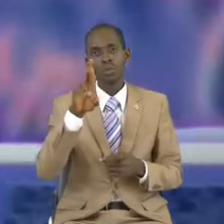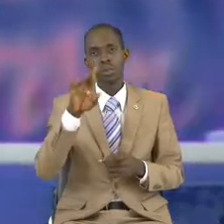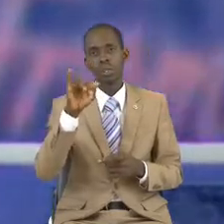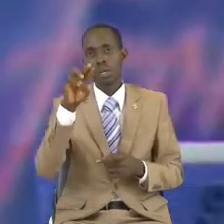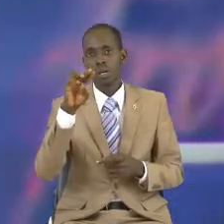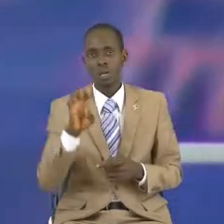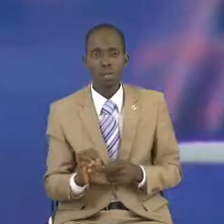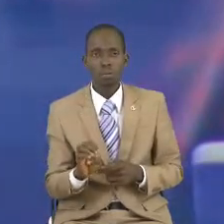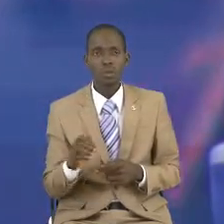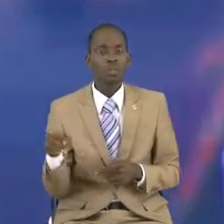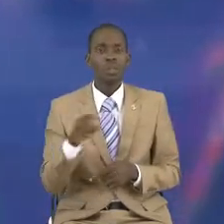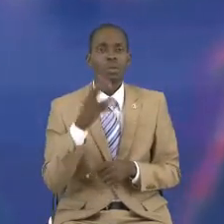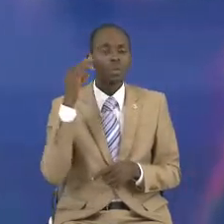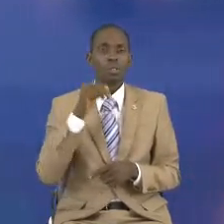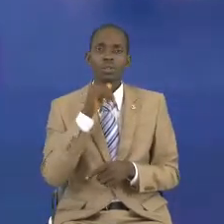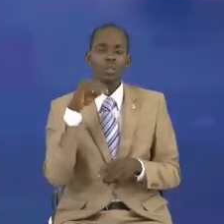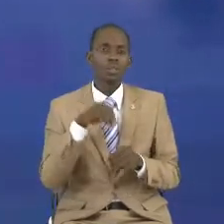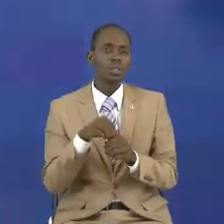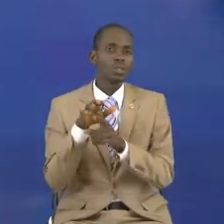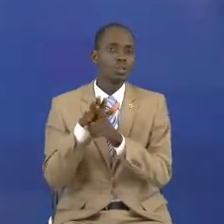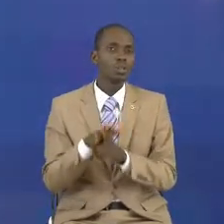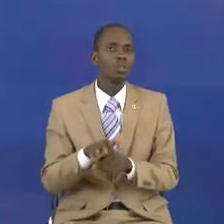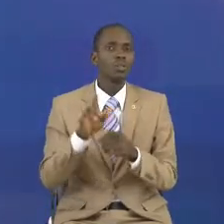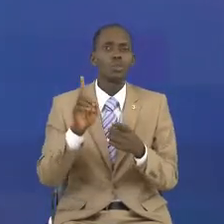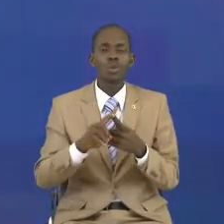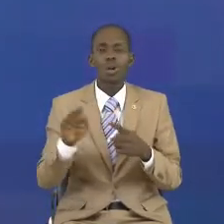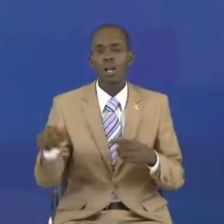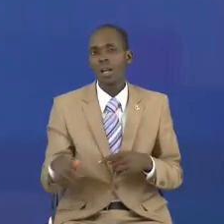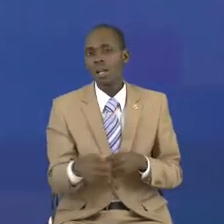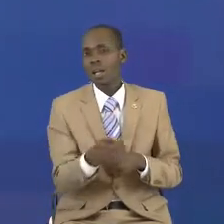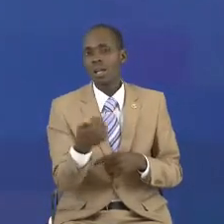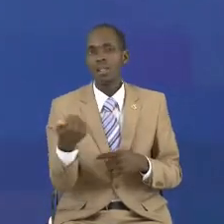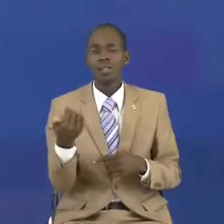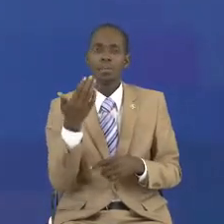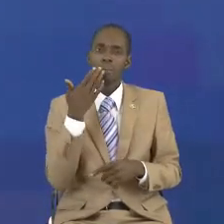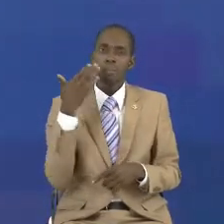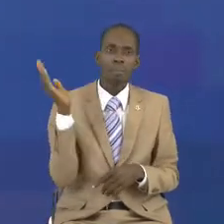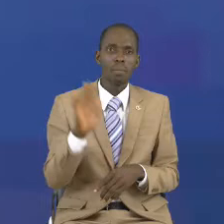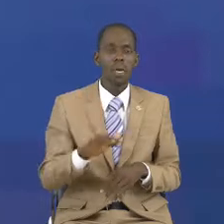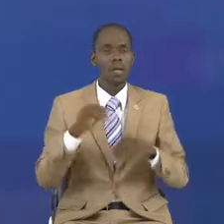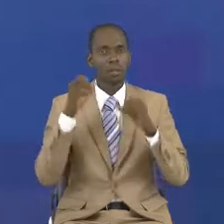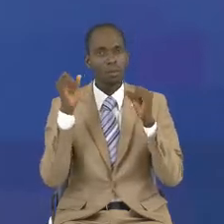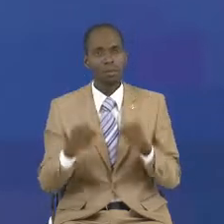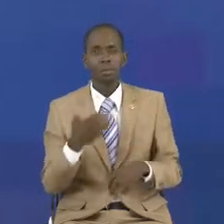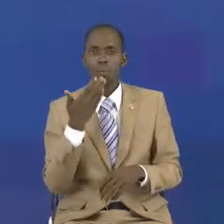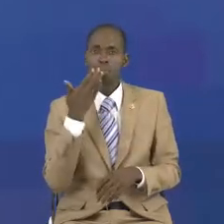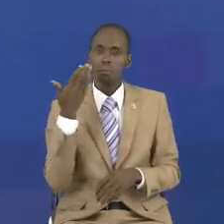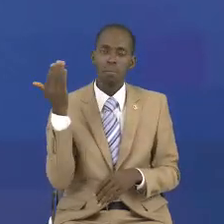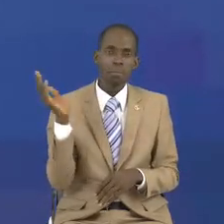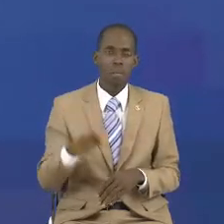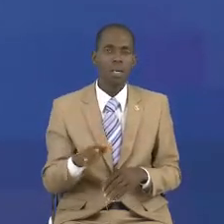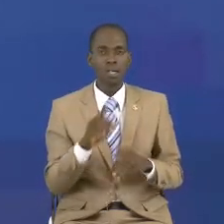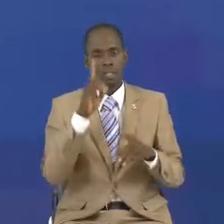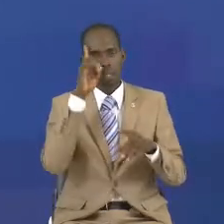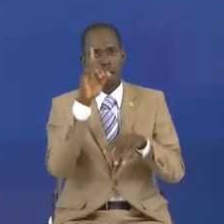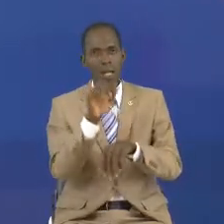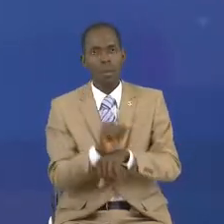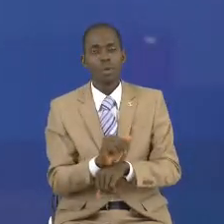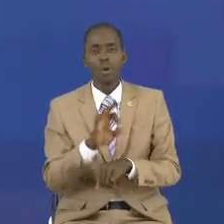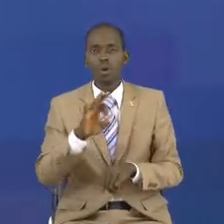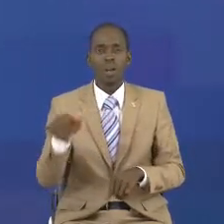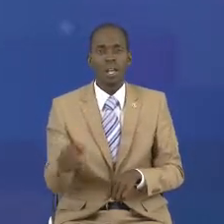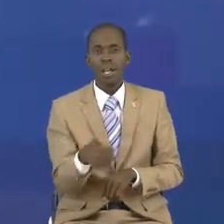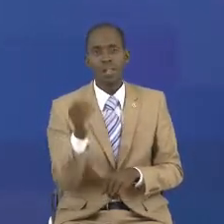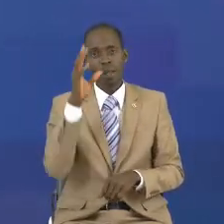not in subjection to any evil power any evil habit of any man they